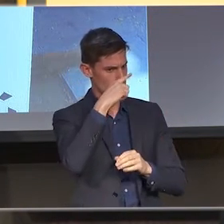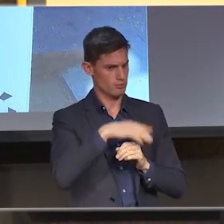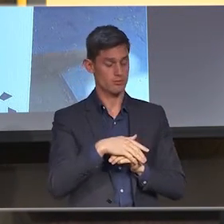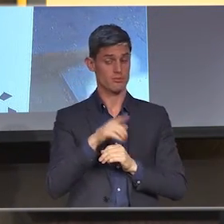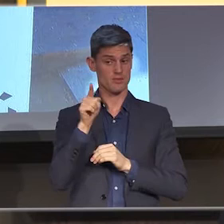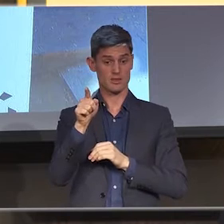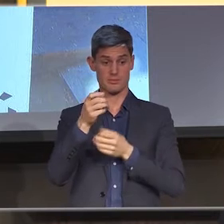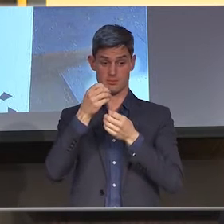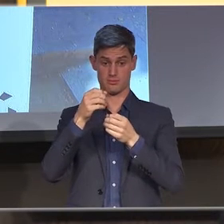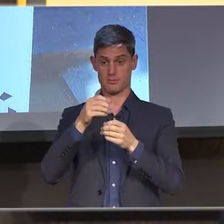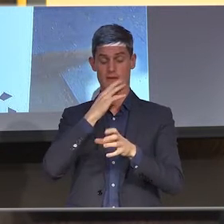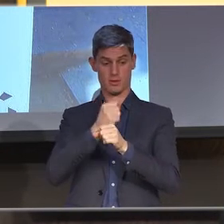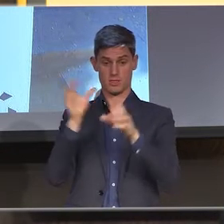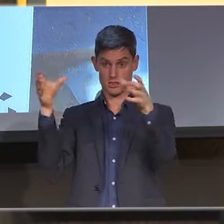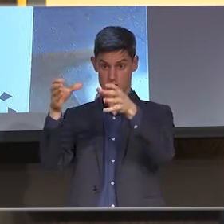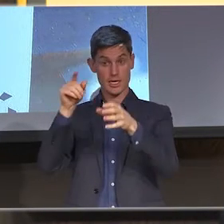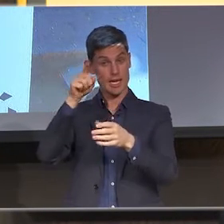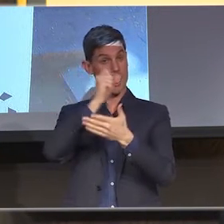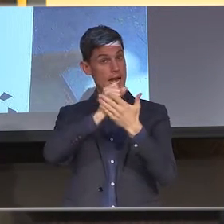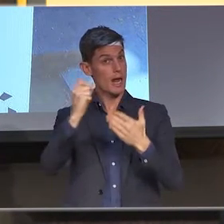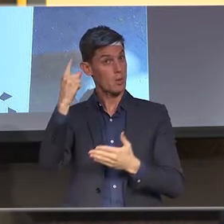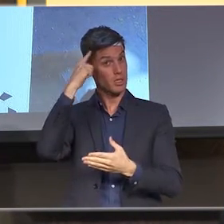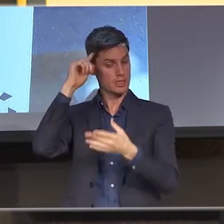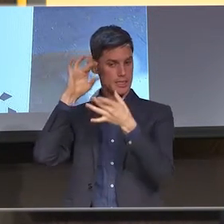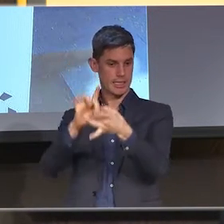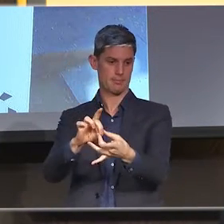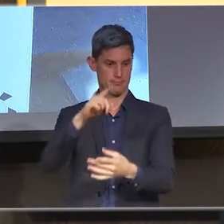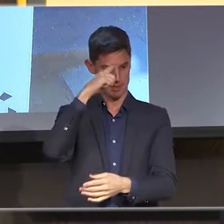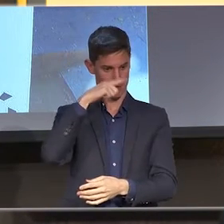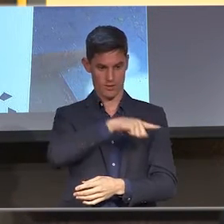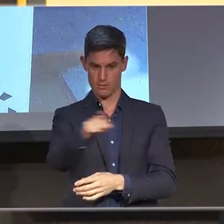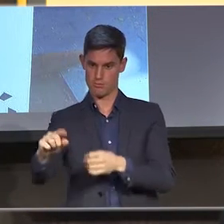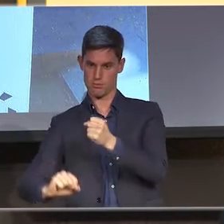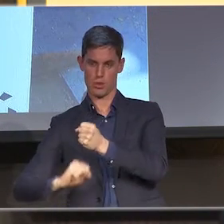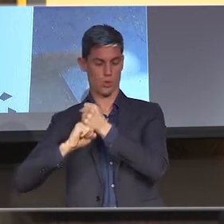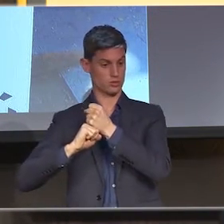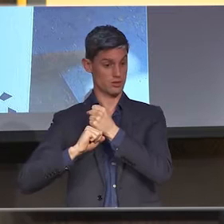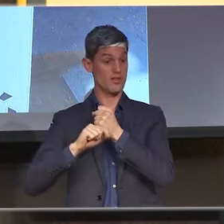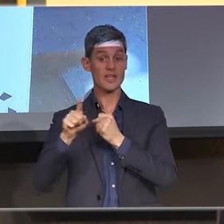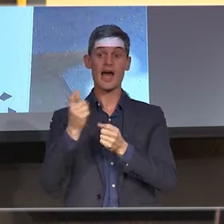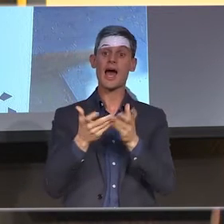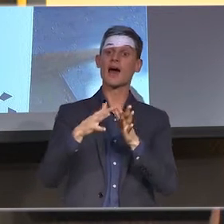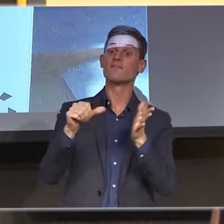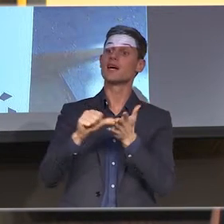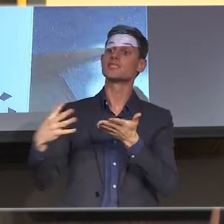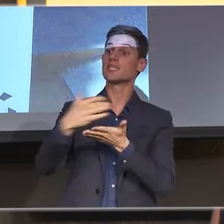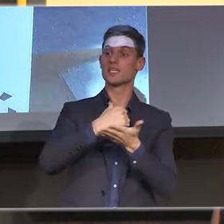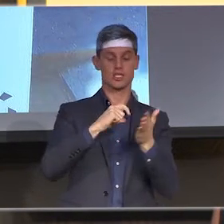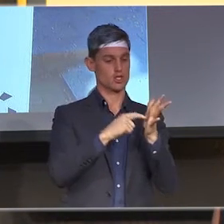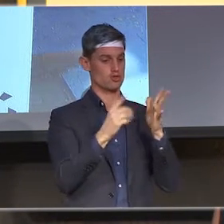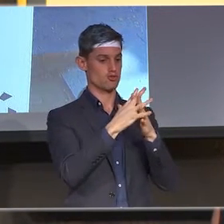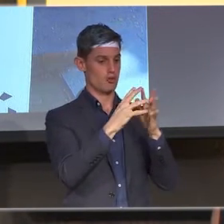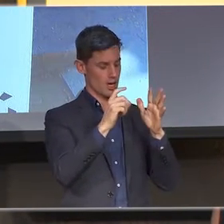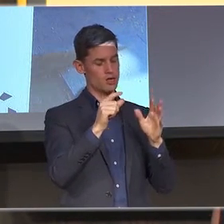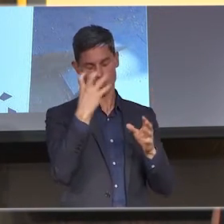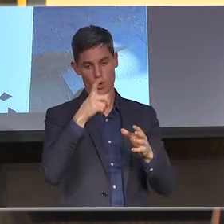at its foundation, has the local people's support. The party actually crowdsourced a code of